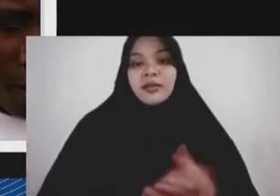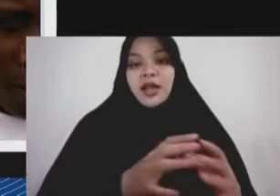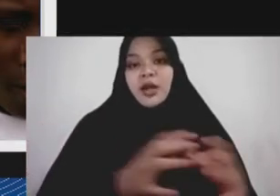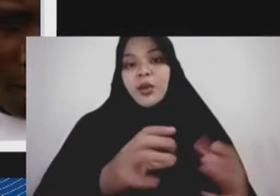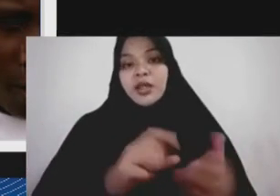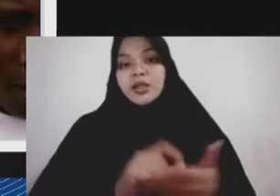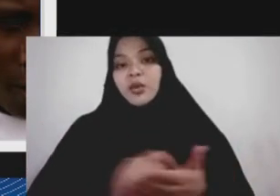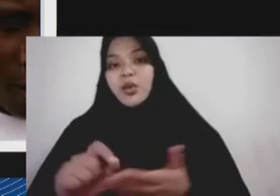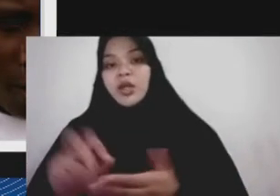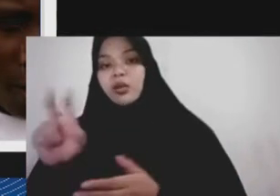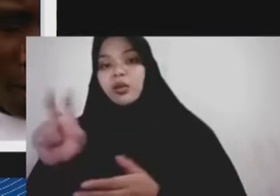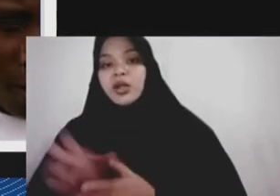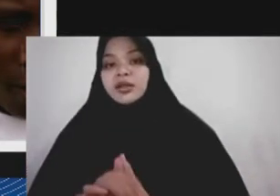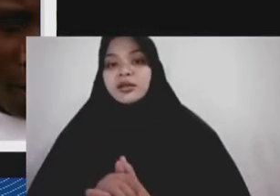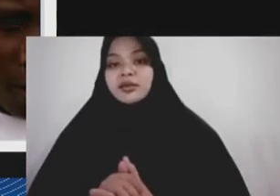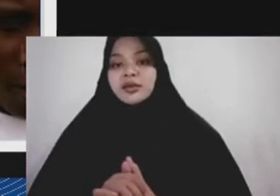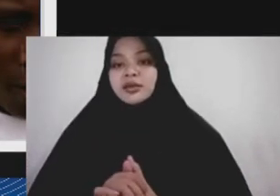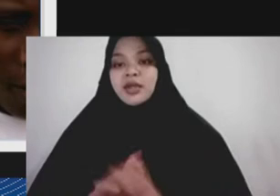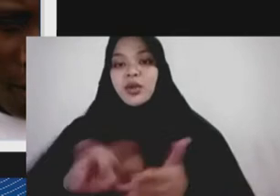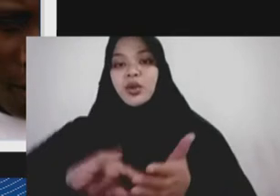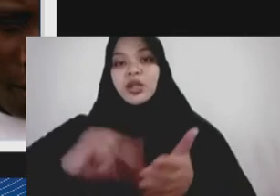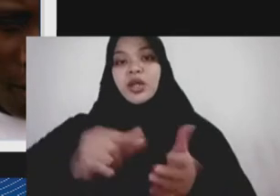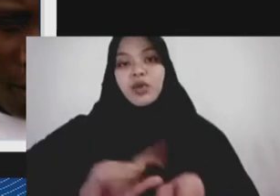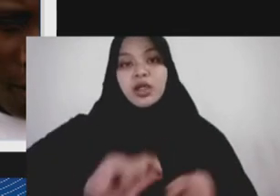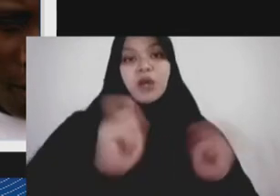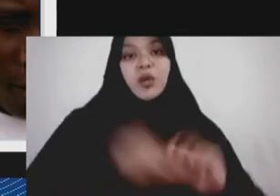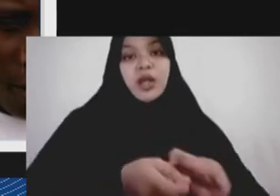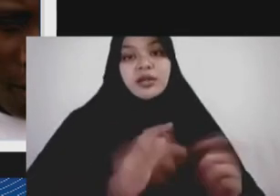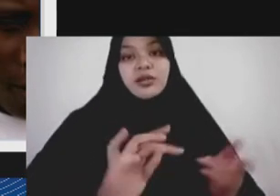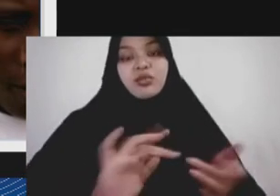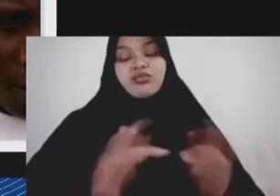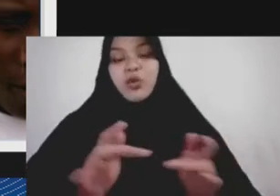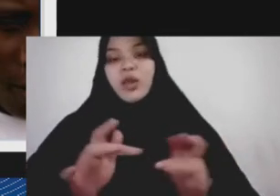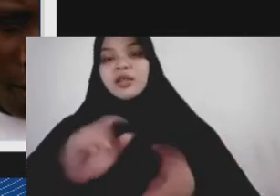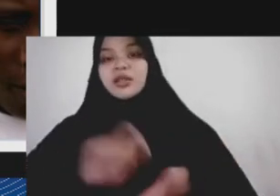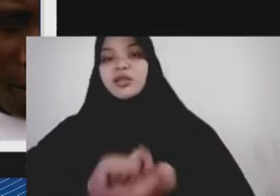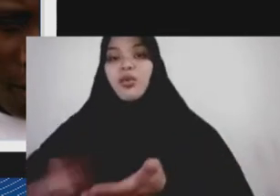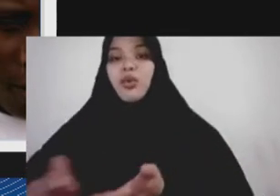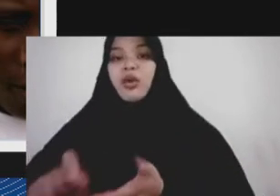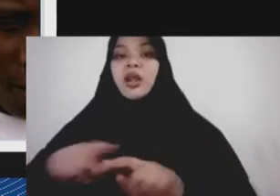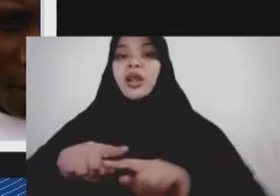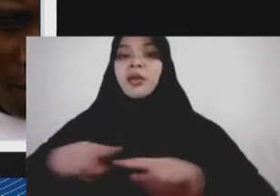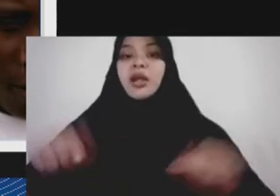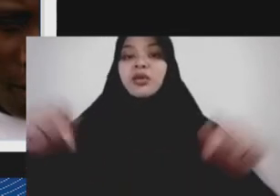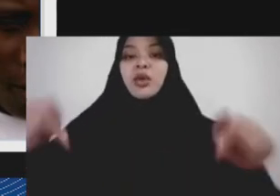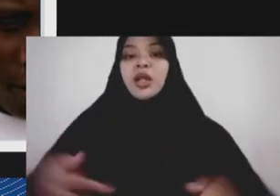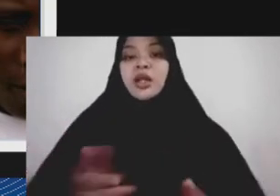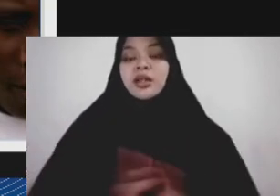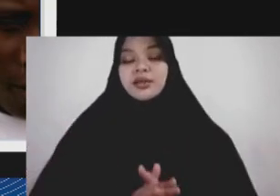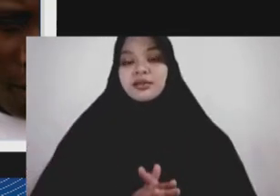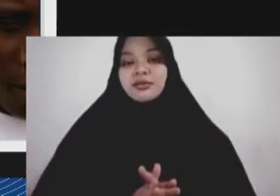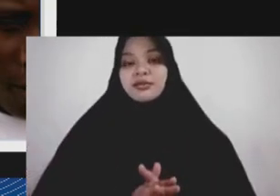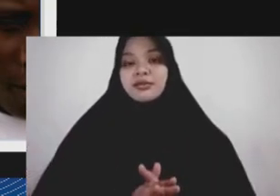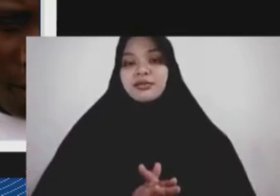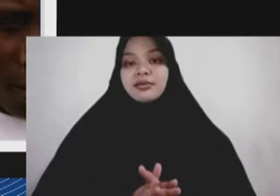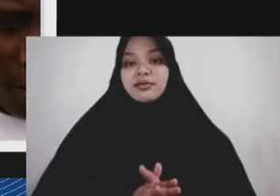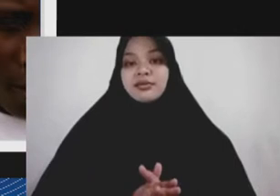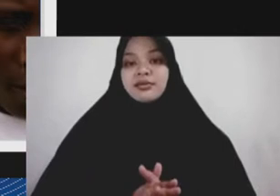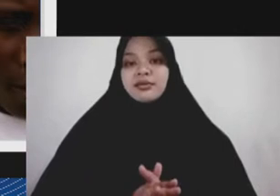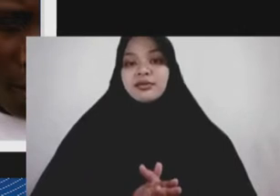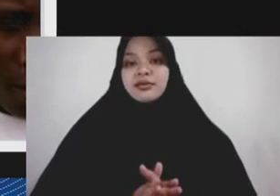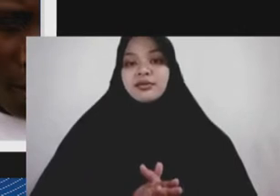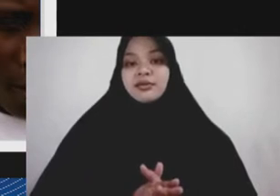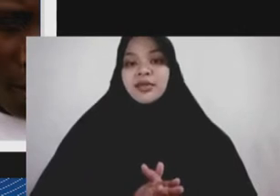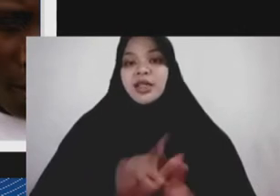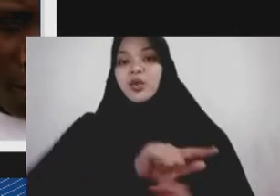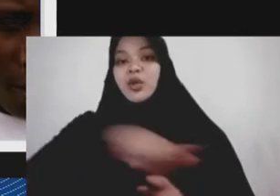into digital spaces with online schooling. However, this has disrupted educational